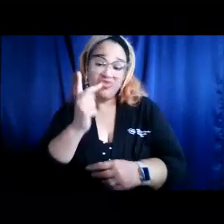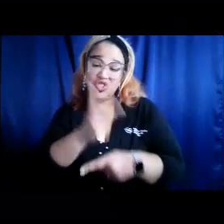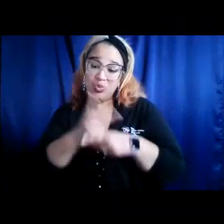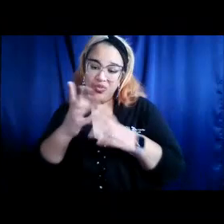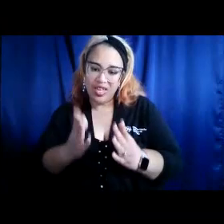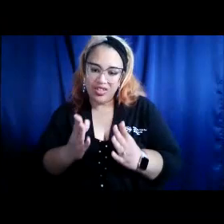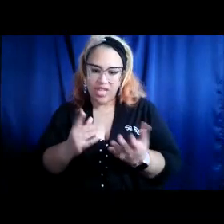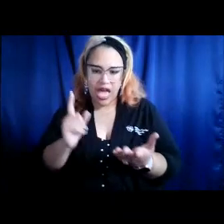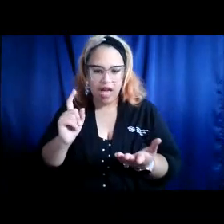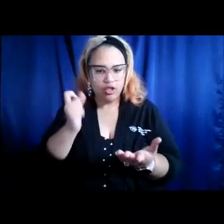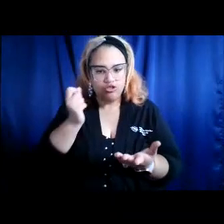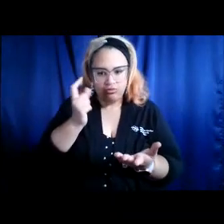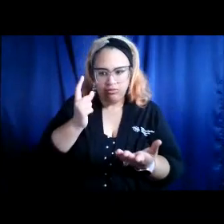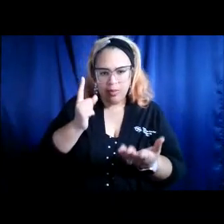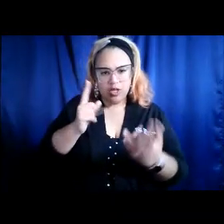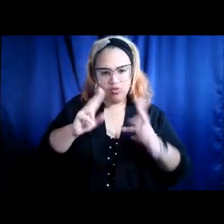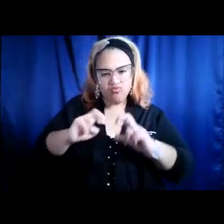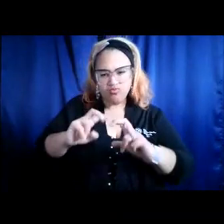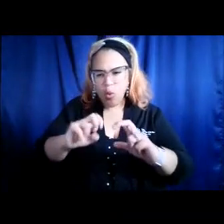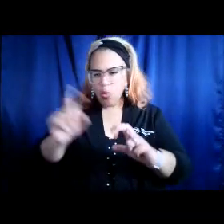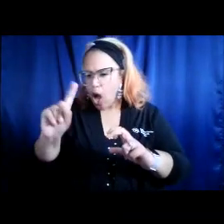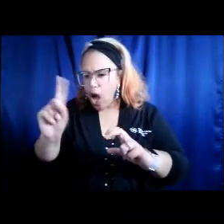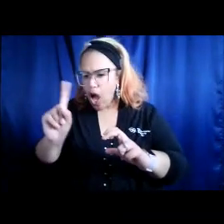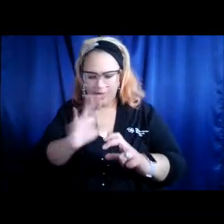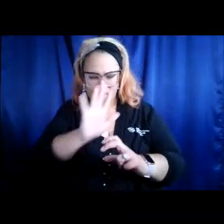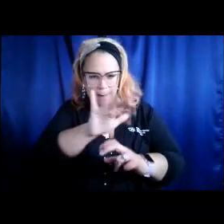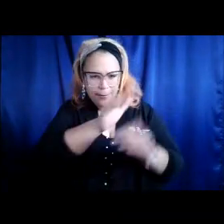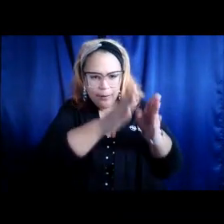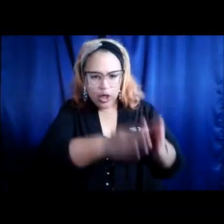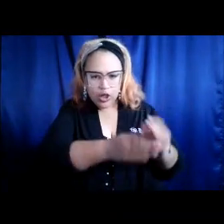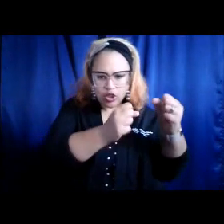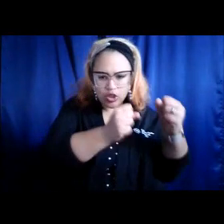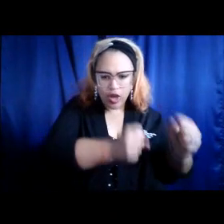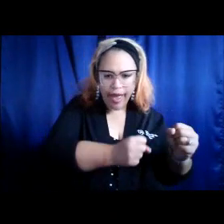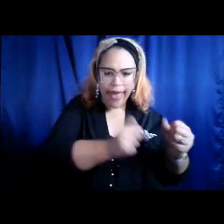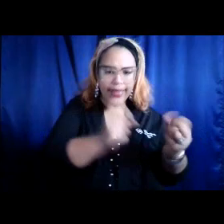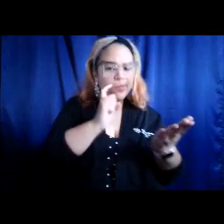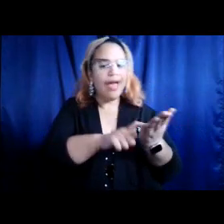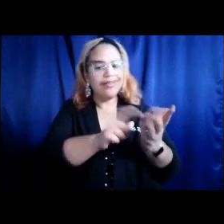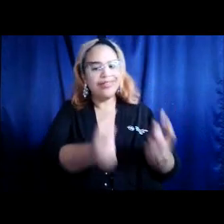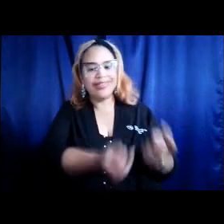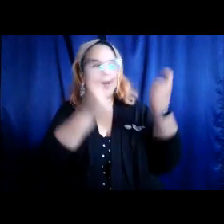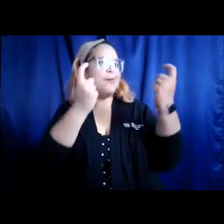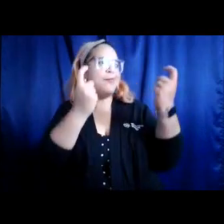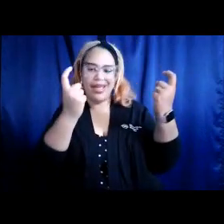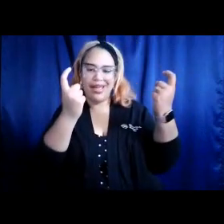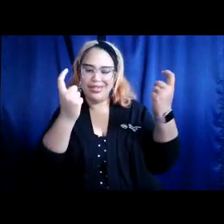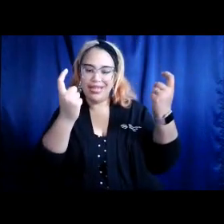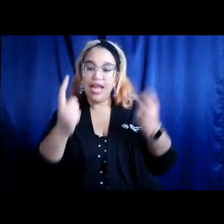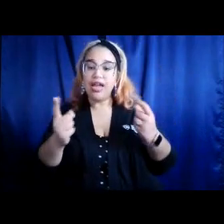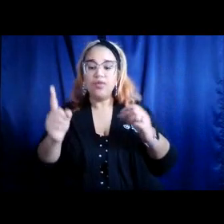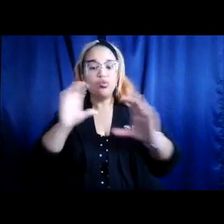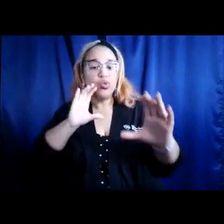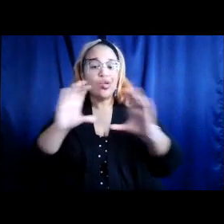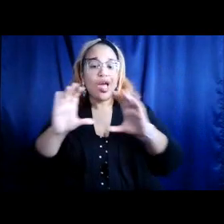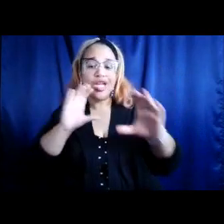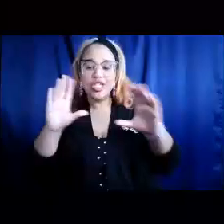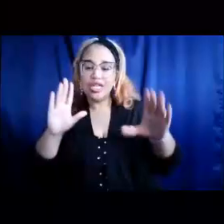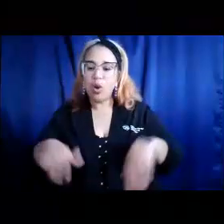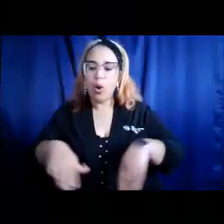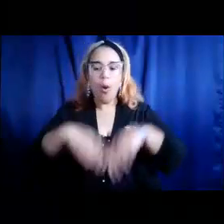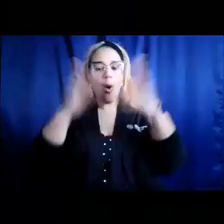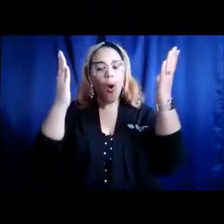creating this kind of environment is not only the right thing to do, but it's also a strategic advantage. Inclusive supervision improves